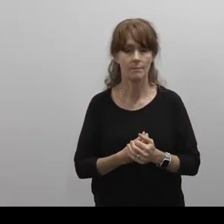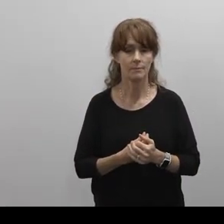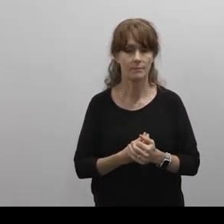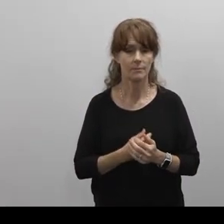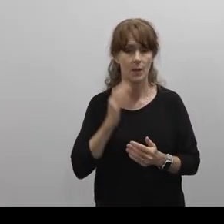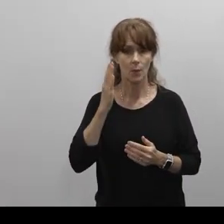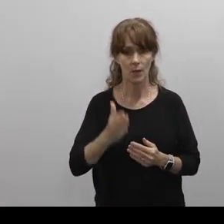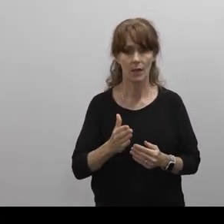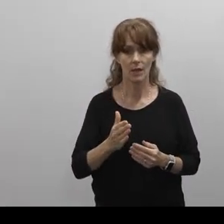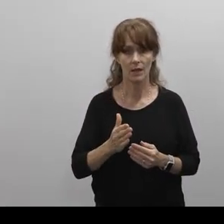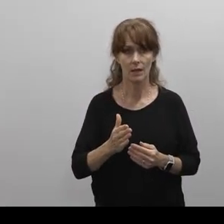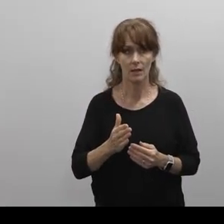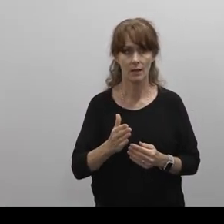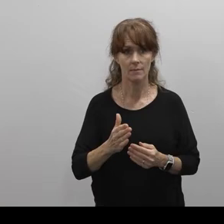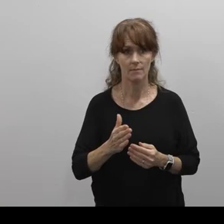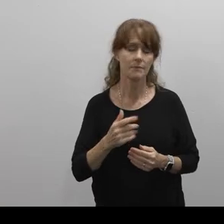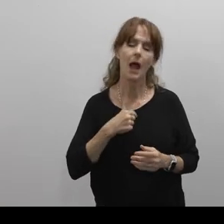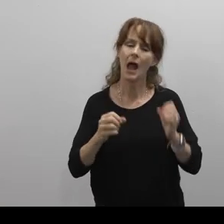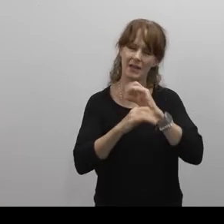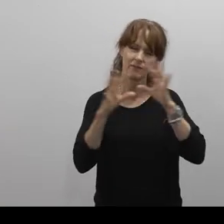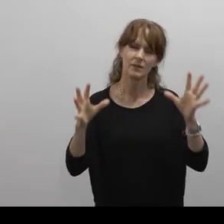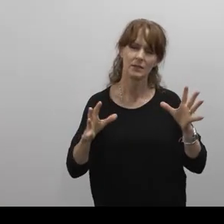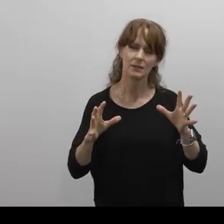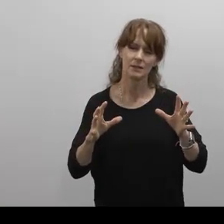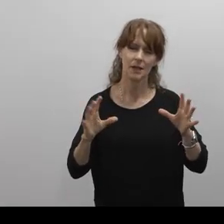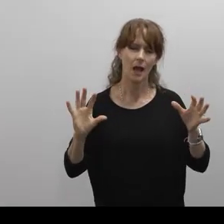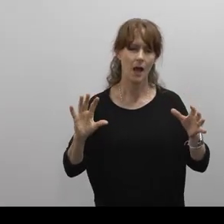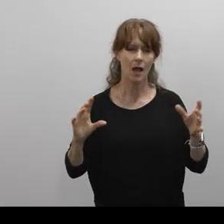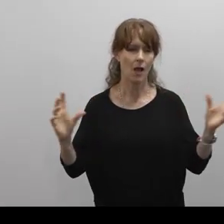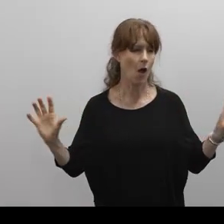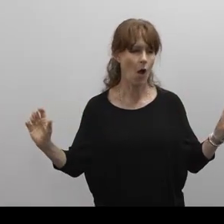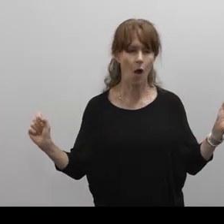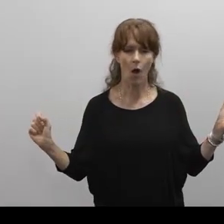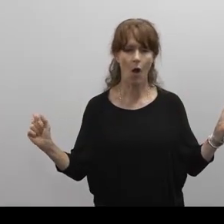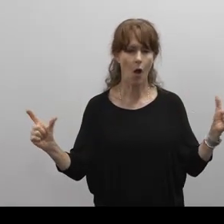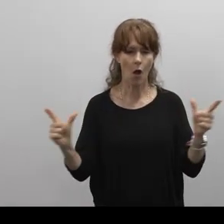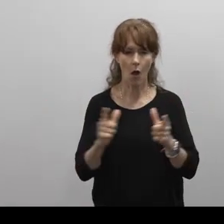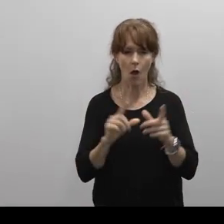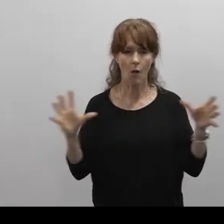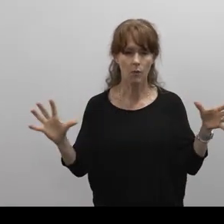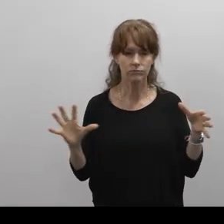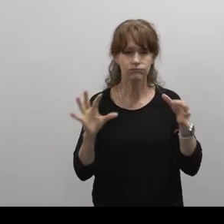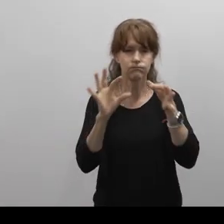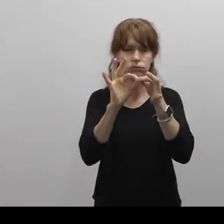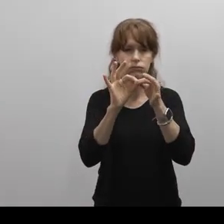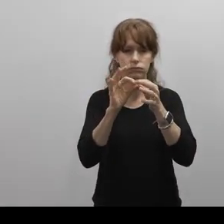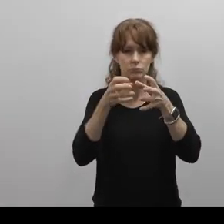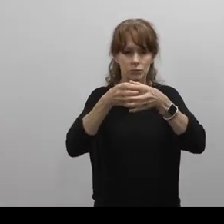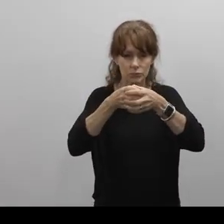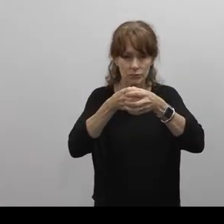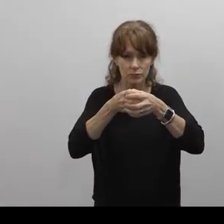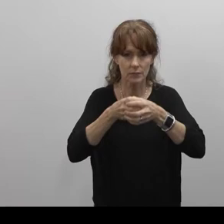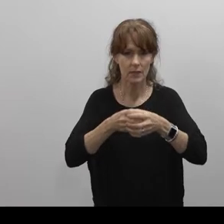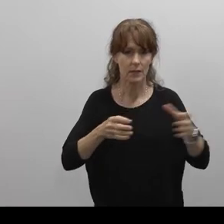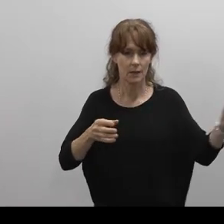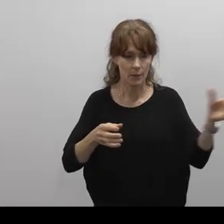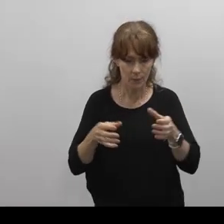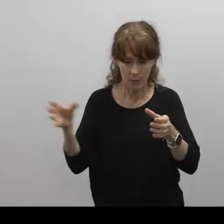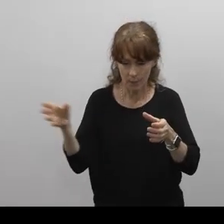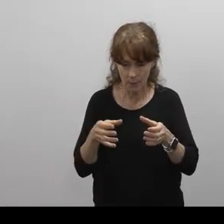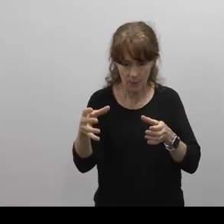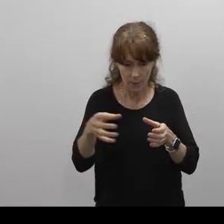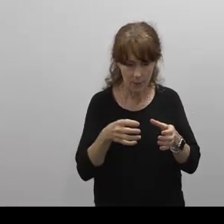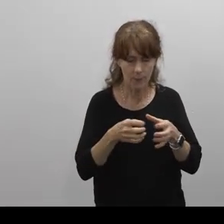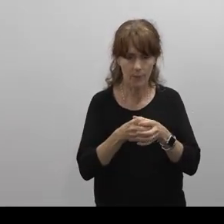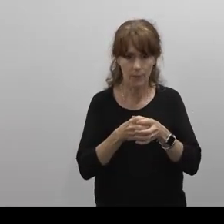there will be a nexus between all of these procedures and processes that really establish